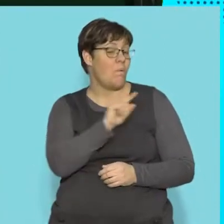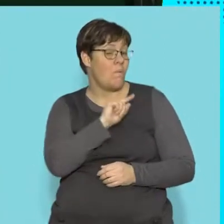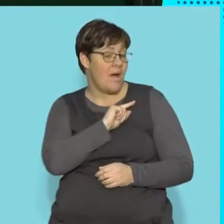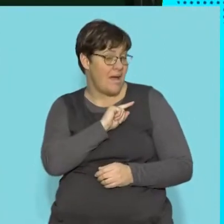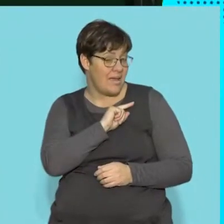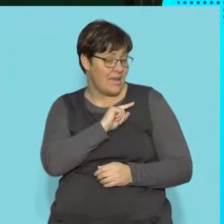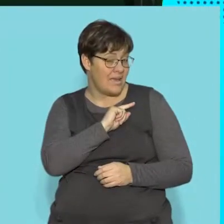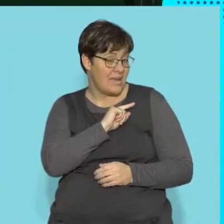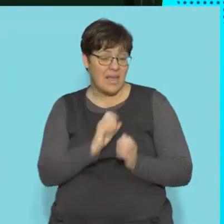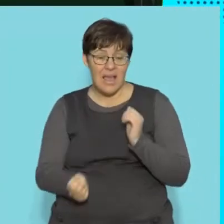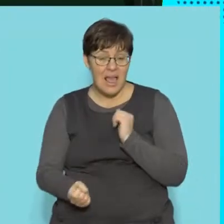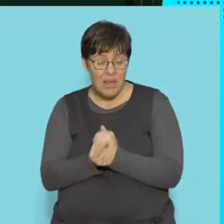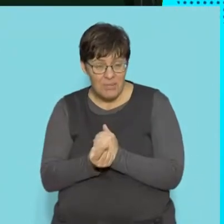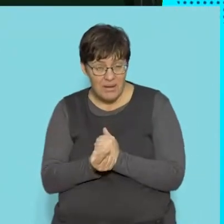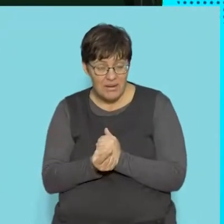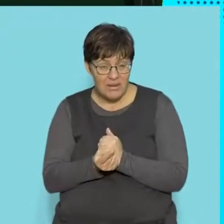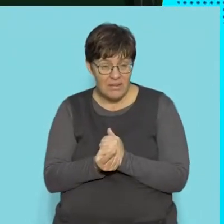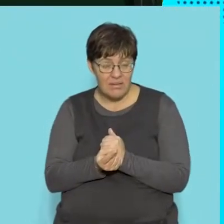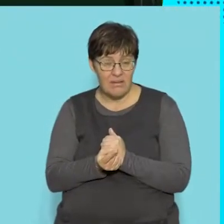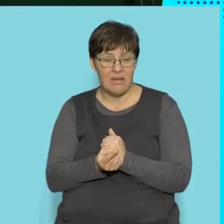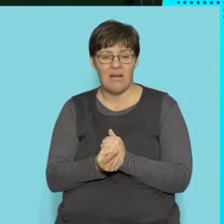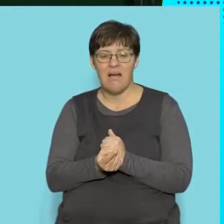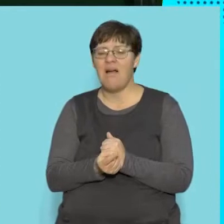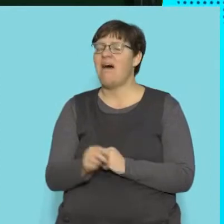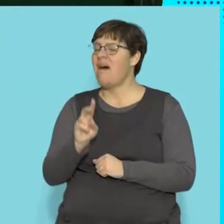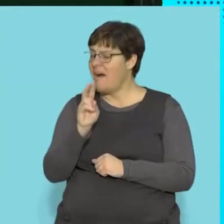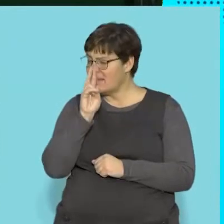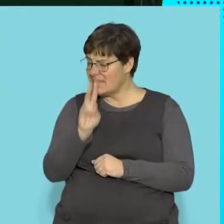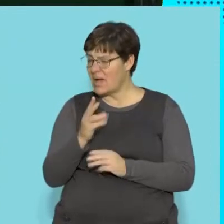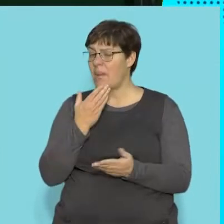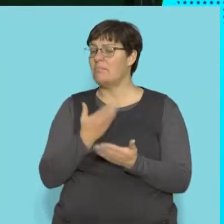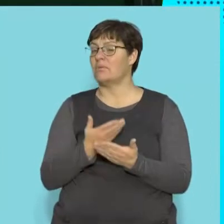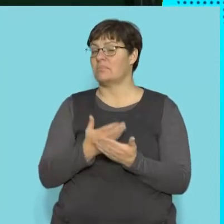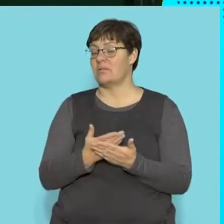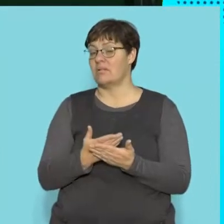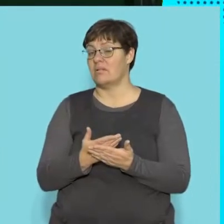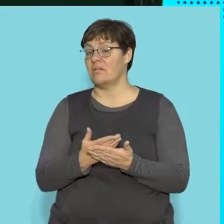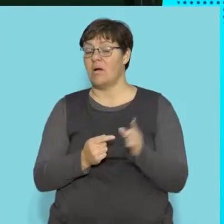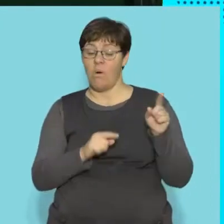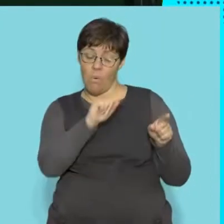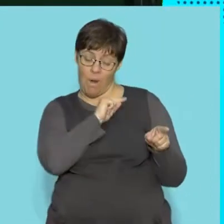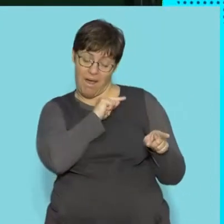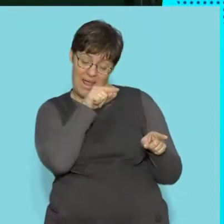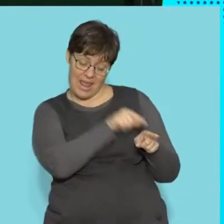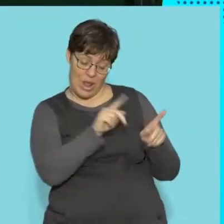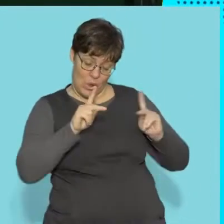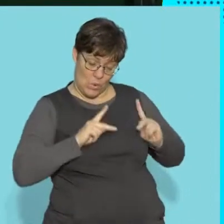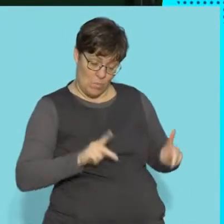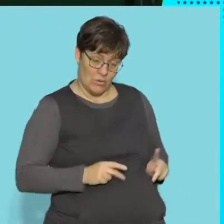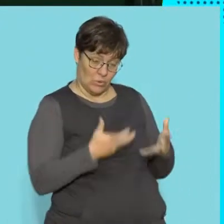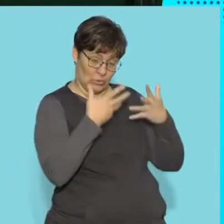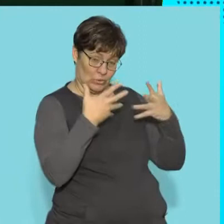of that are that we can see that it's possible that the increase in